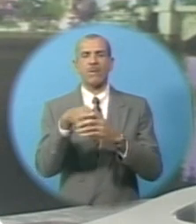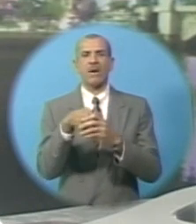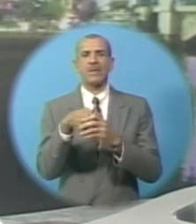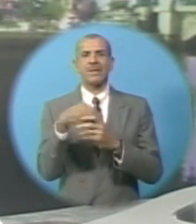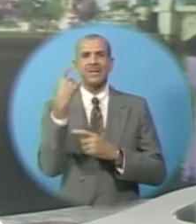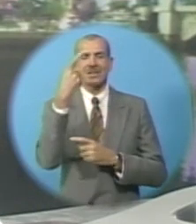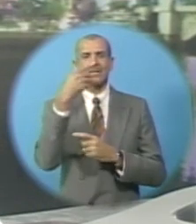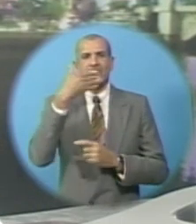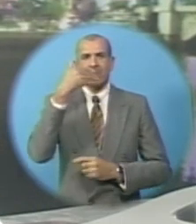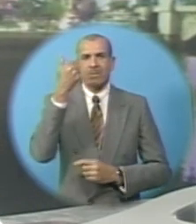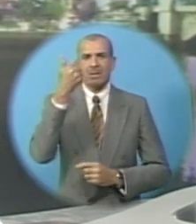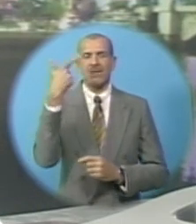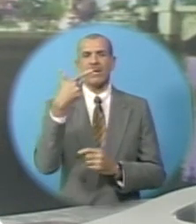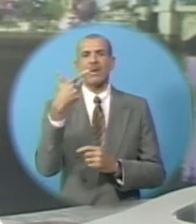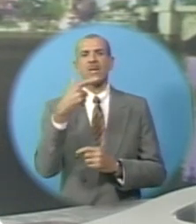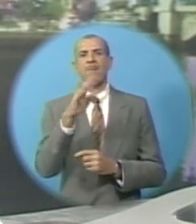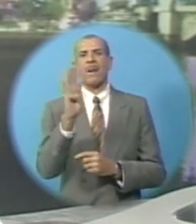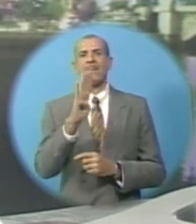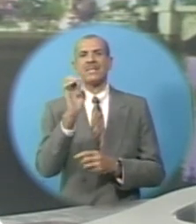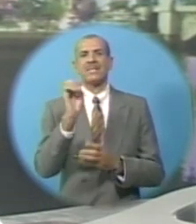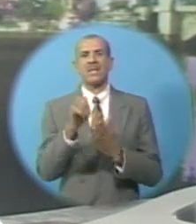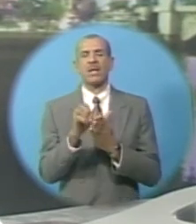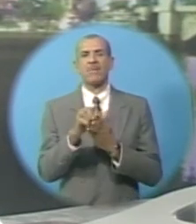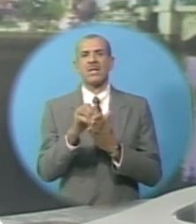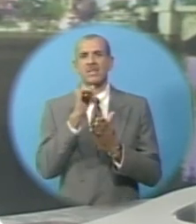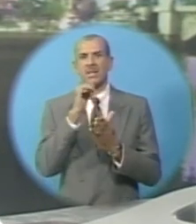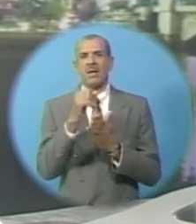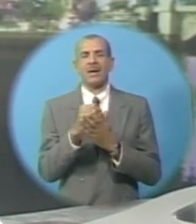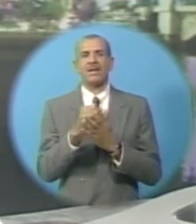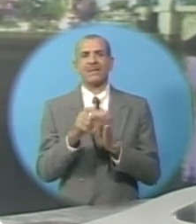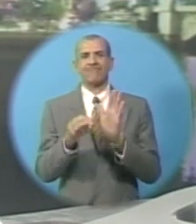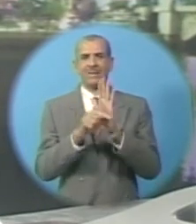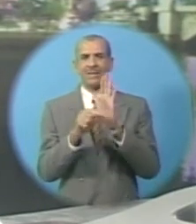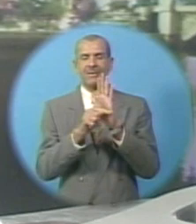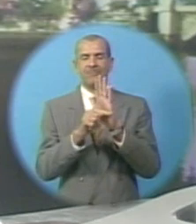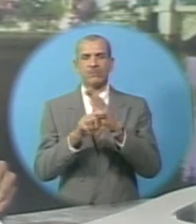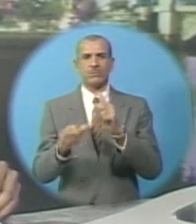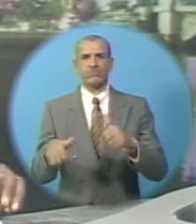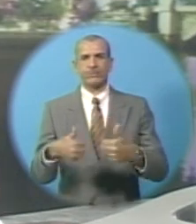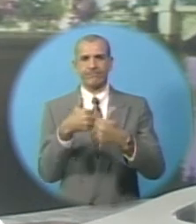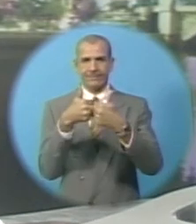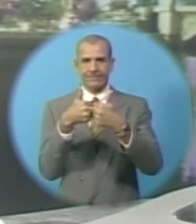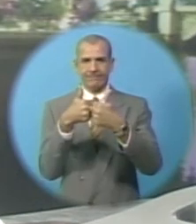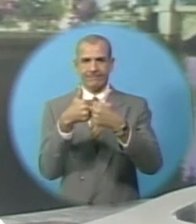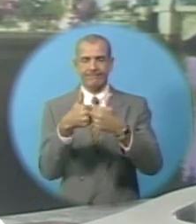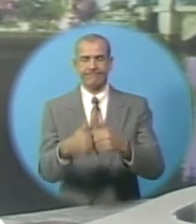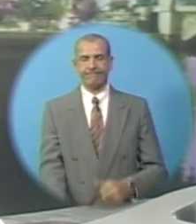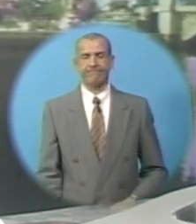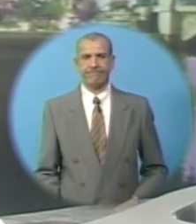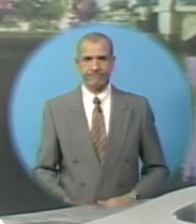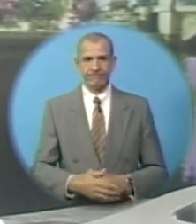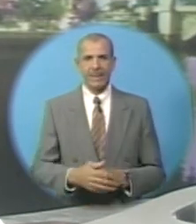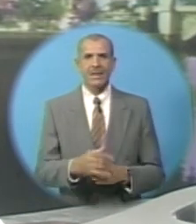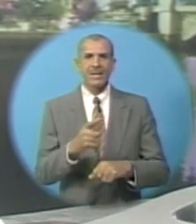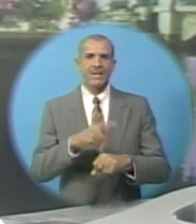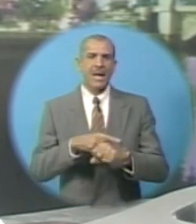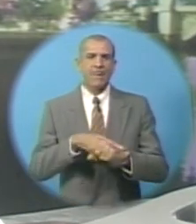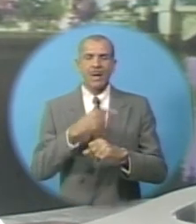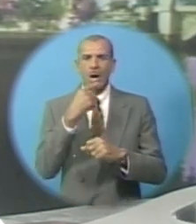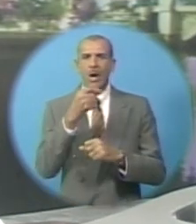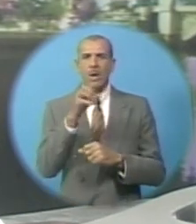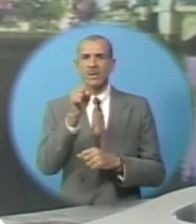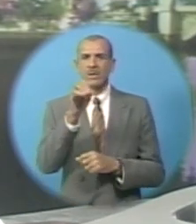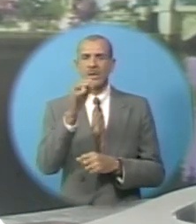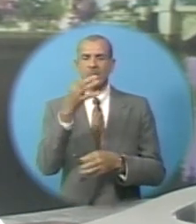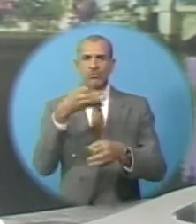in ensuring that Barbados' economy is not further adversely affected. Time now to take a look at how stocks traded